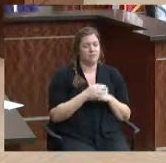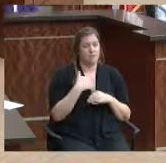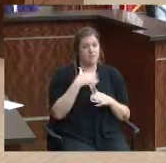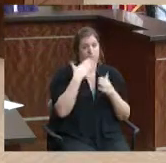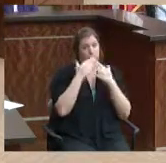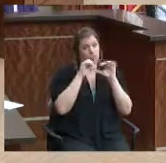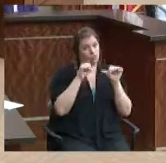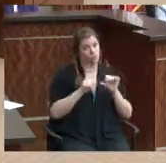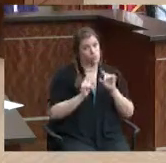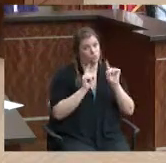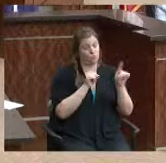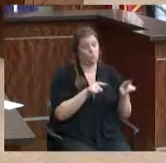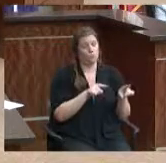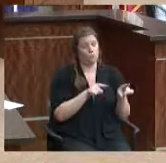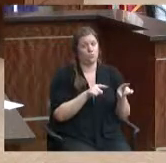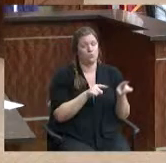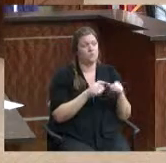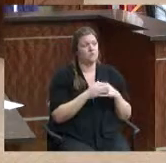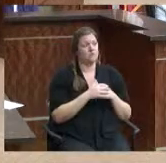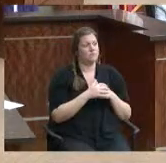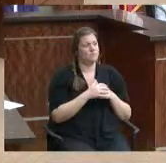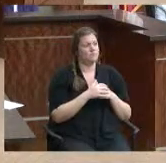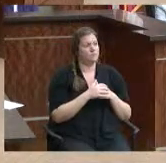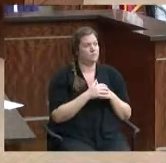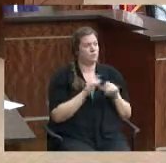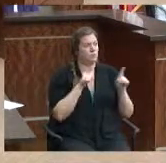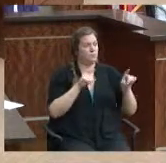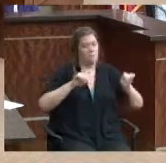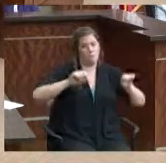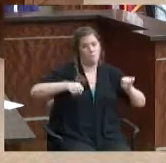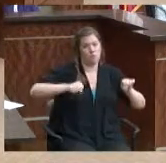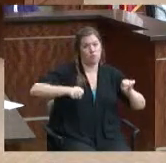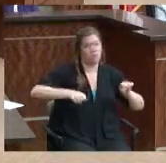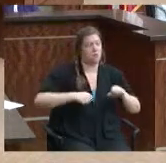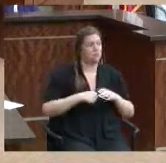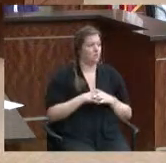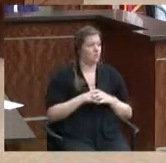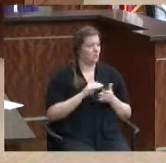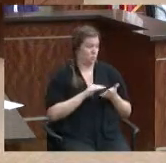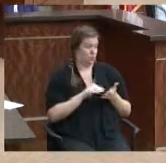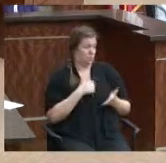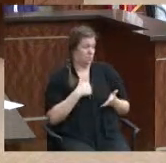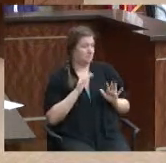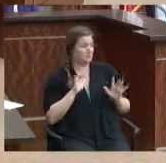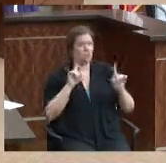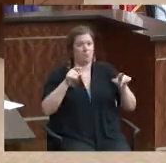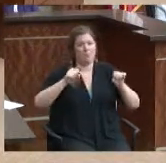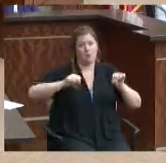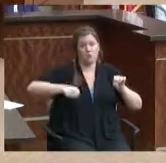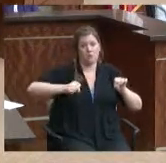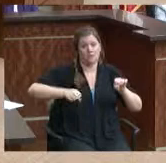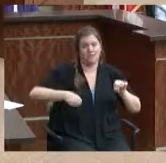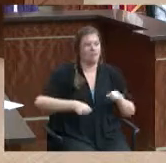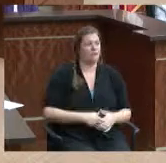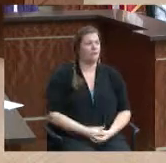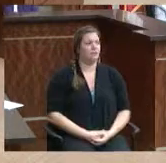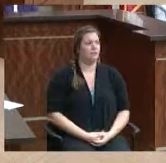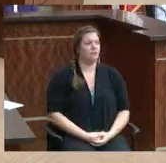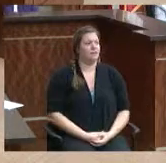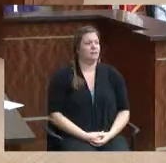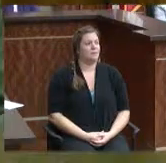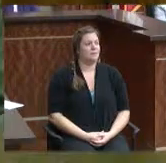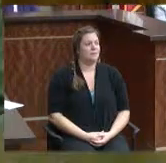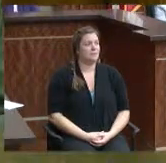good shape to go out there. And, oh, excuse me, they went by motorcycle.